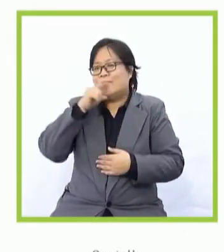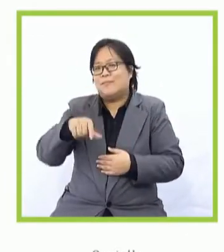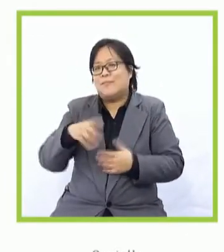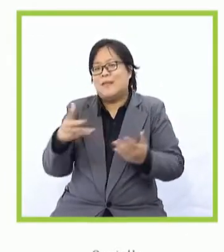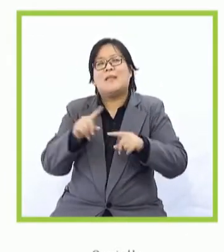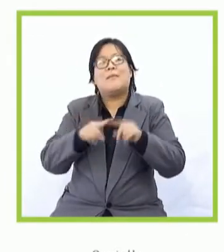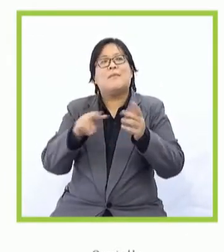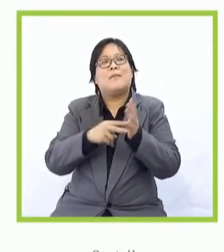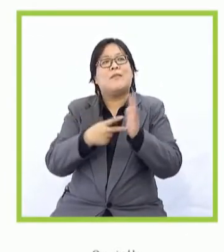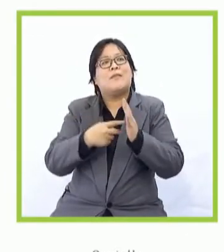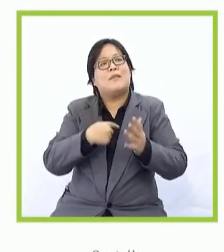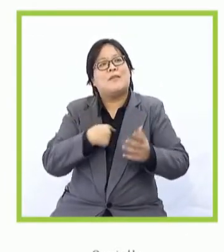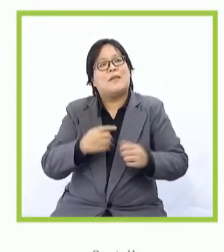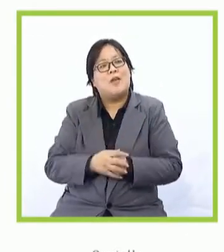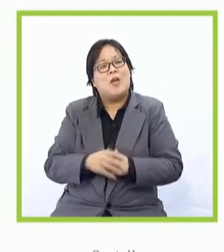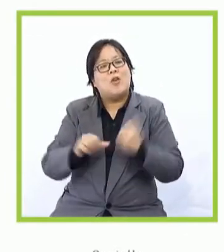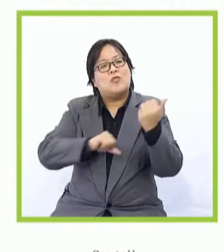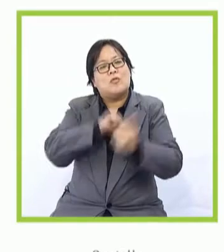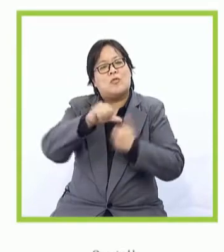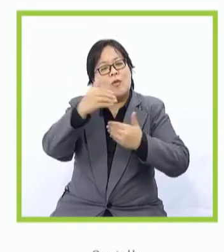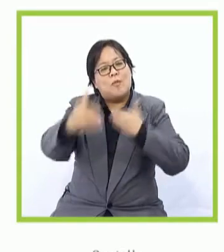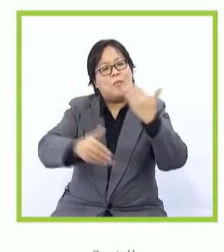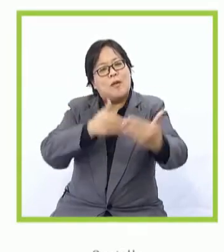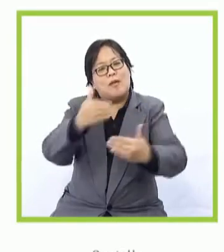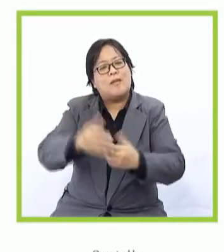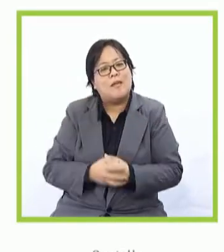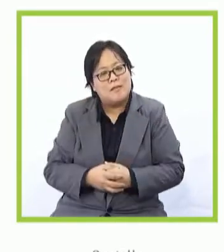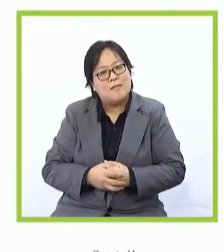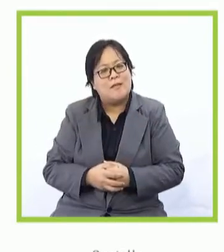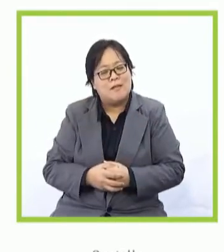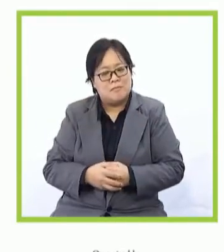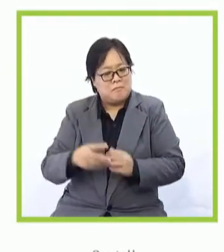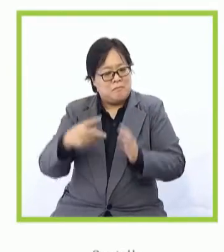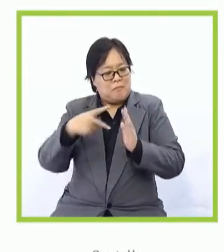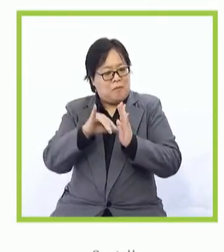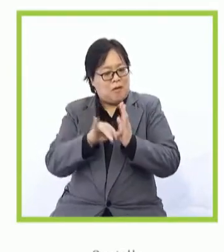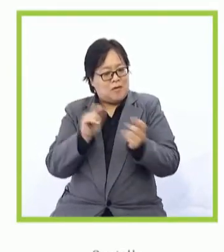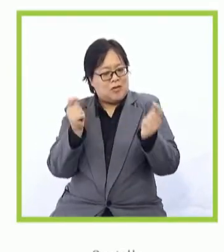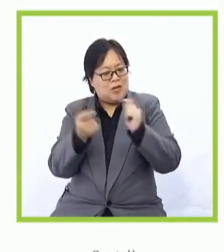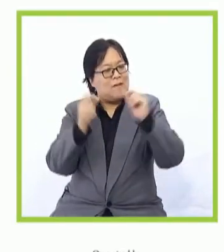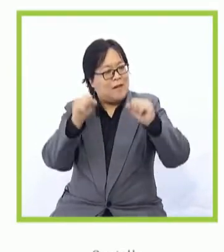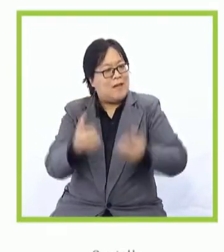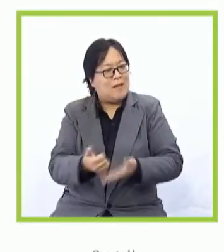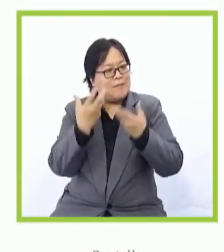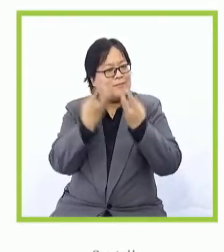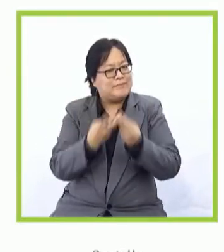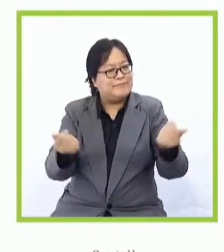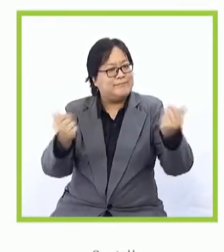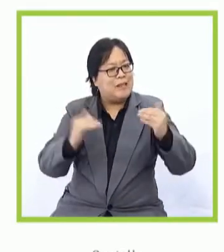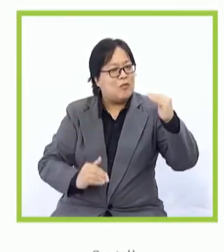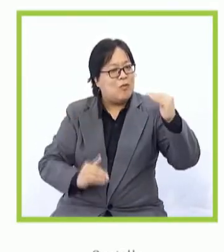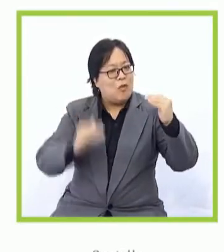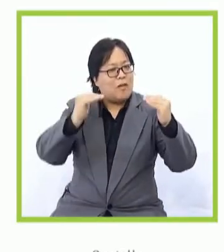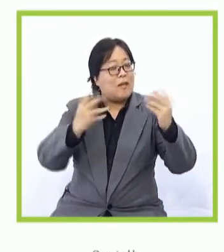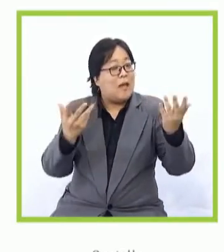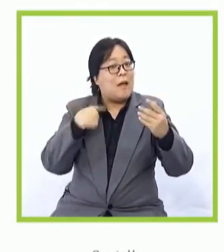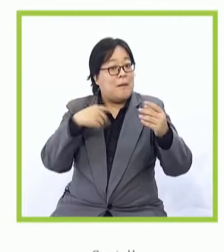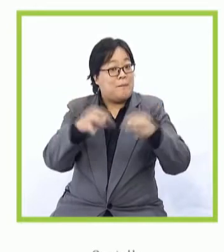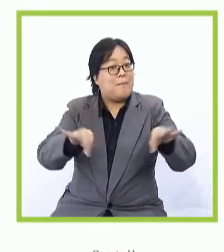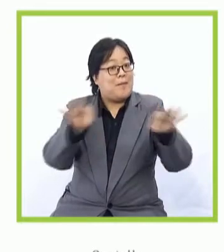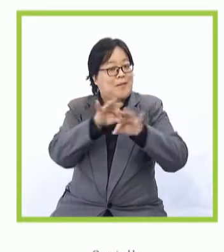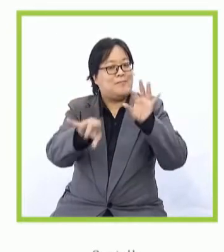What I mean is the social processes that enable the policy shifts to tackle inequality. And here's the key one that I